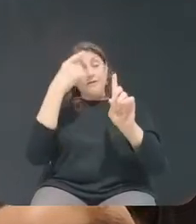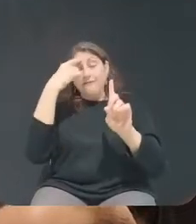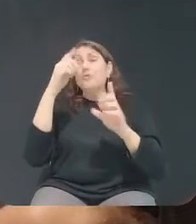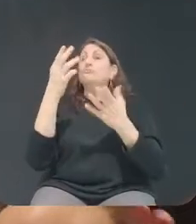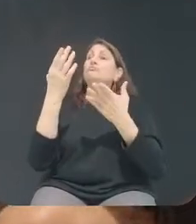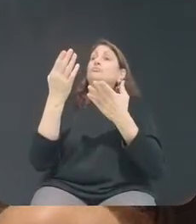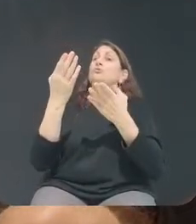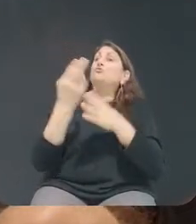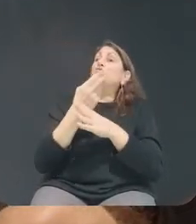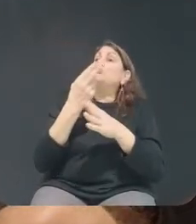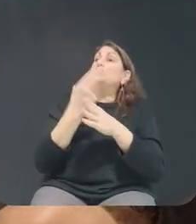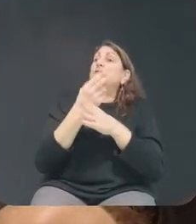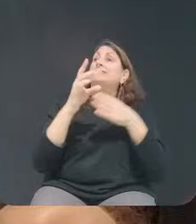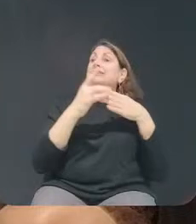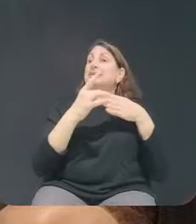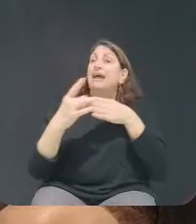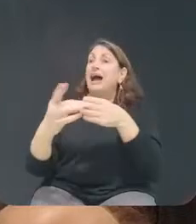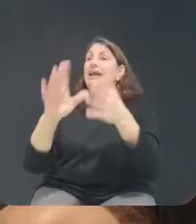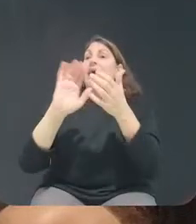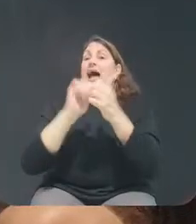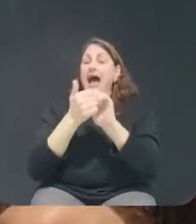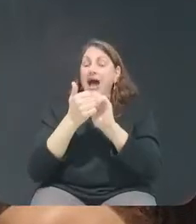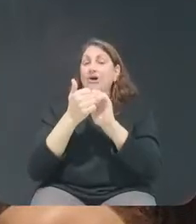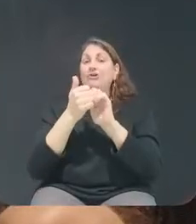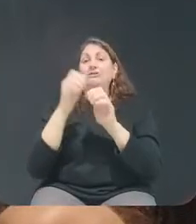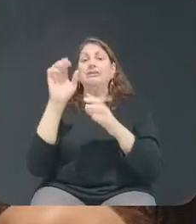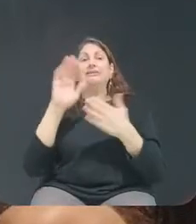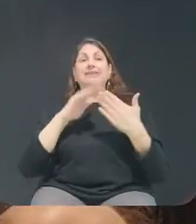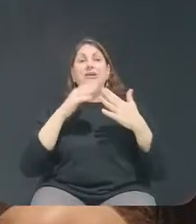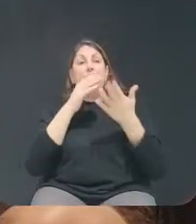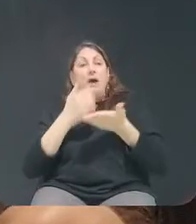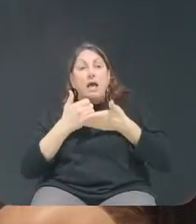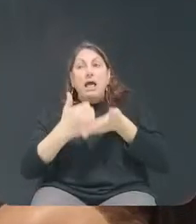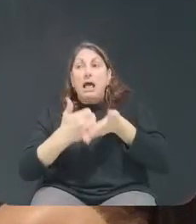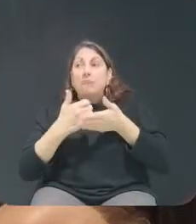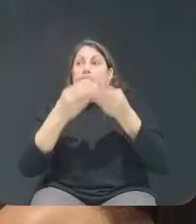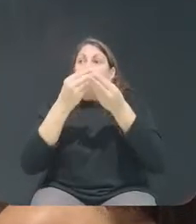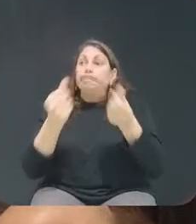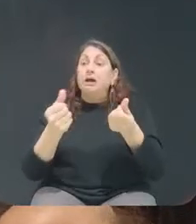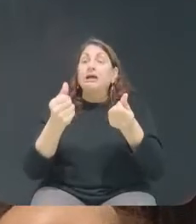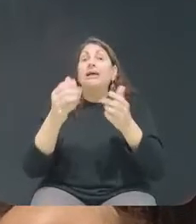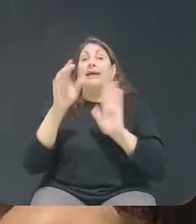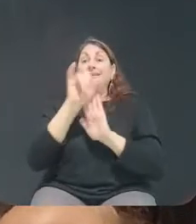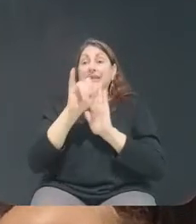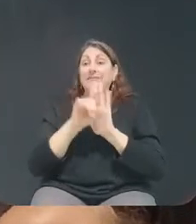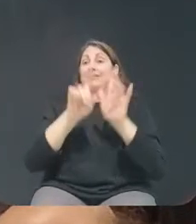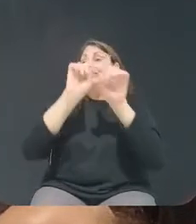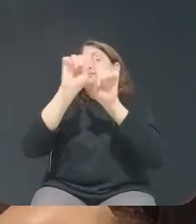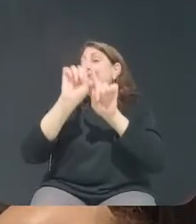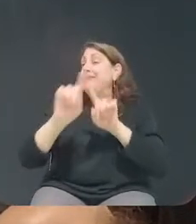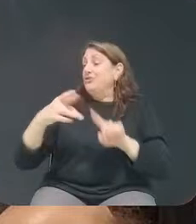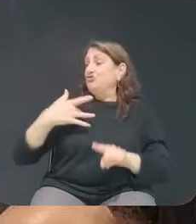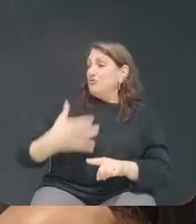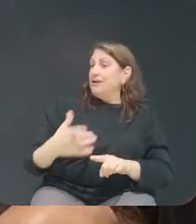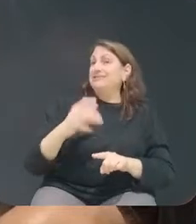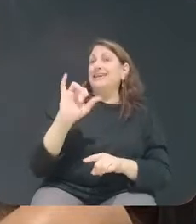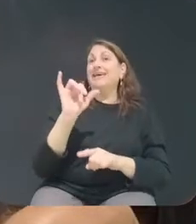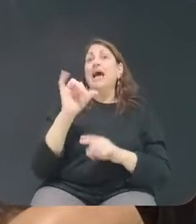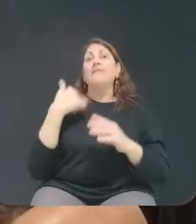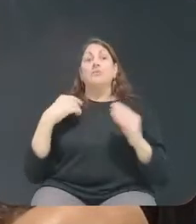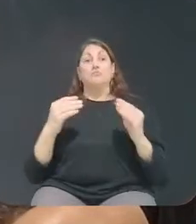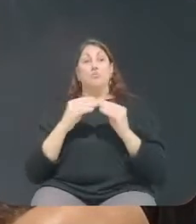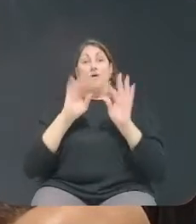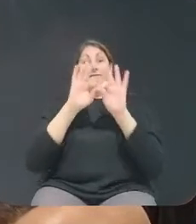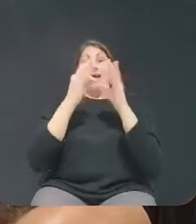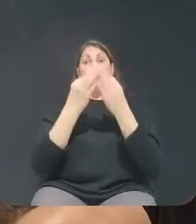efforts. The agenda identified recent trends, such as an increase in unsheltered families and a growing number of,